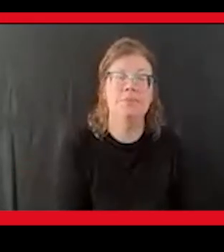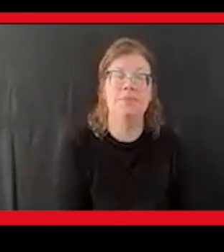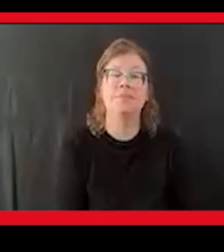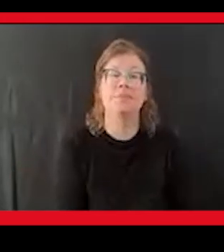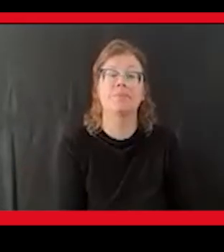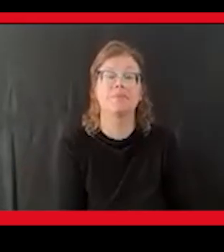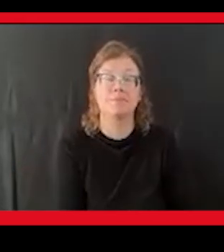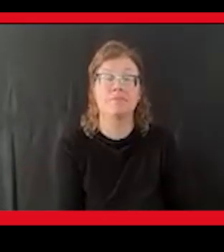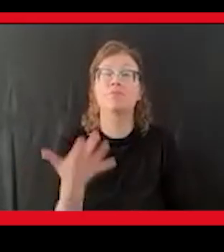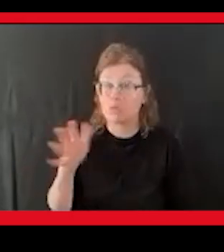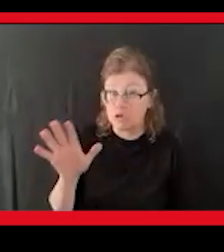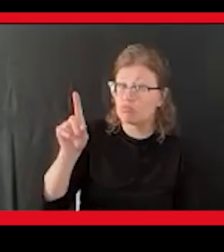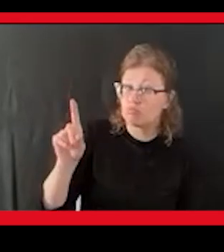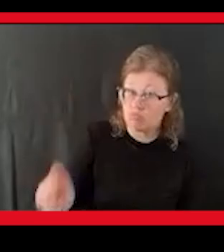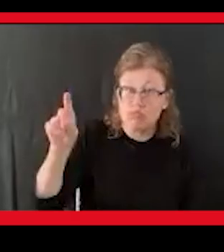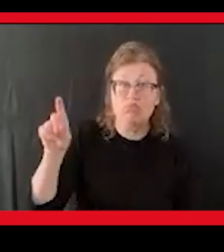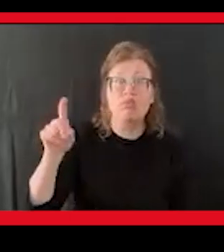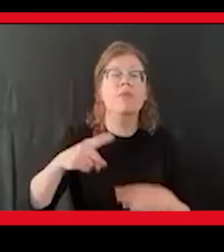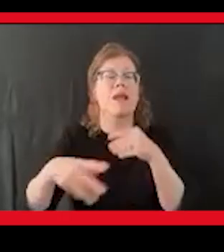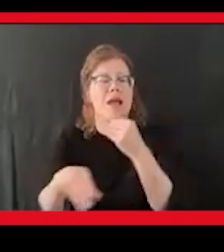page under the Drafts tab.